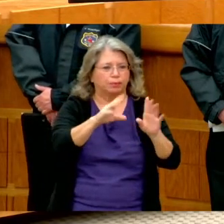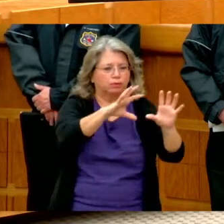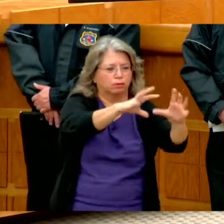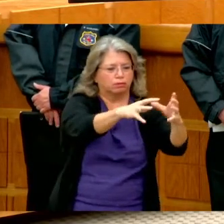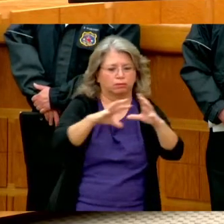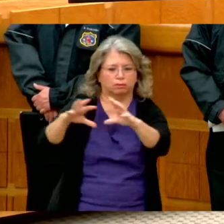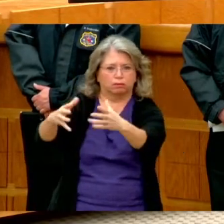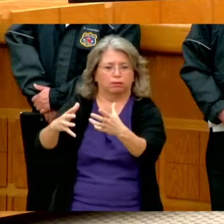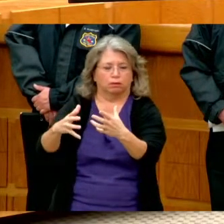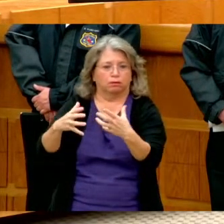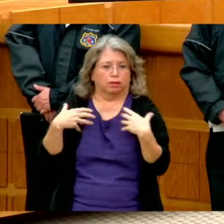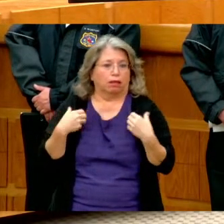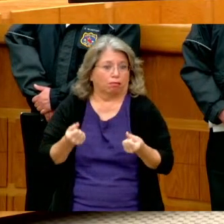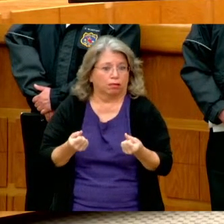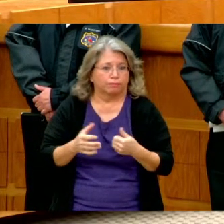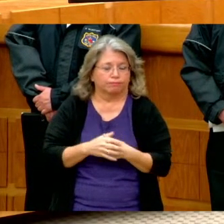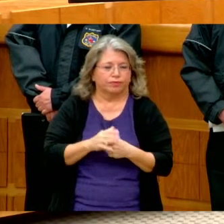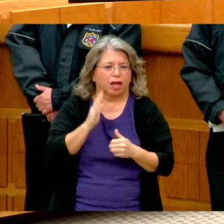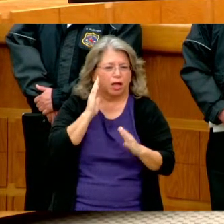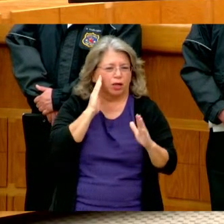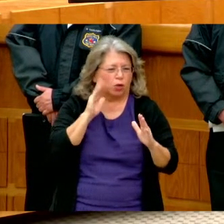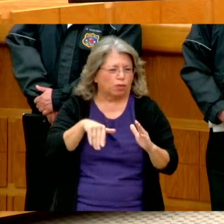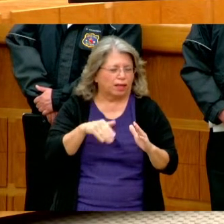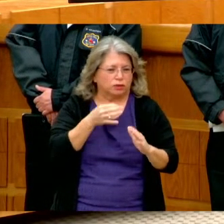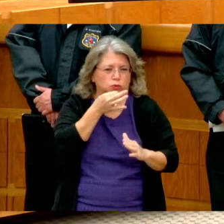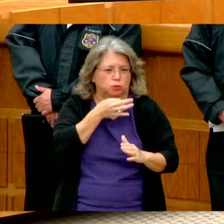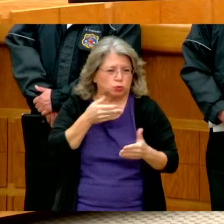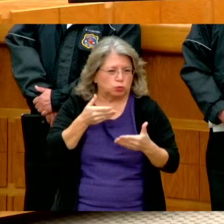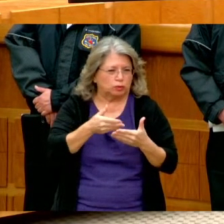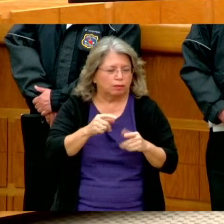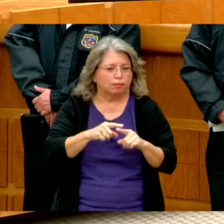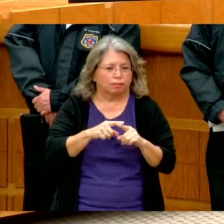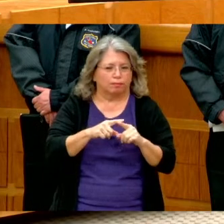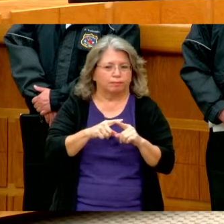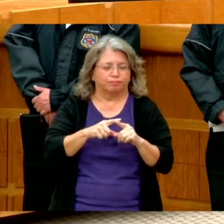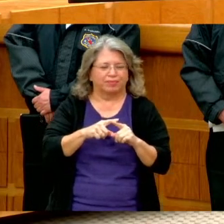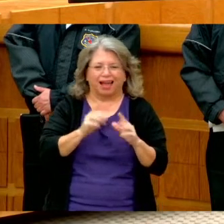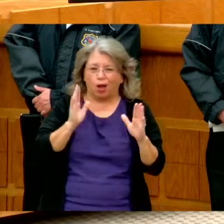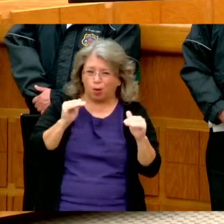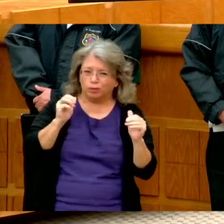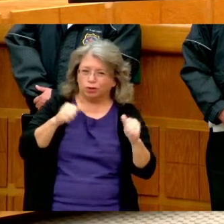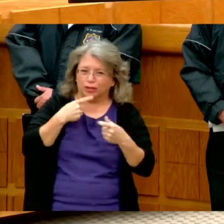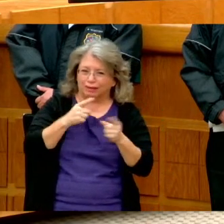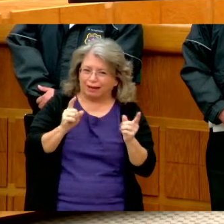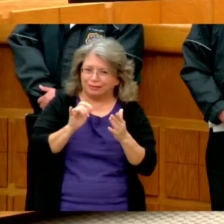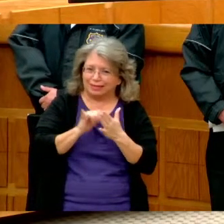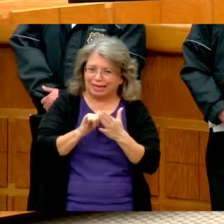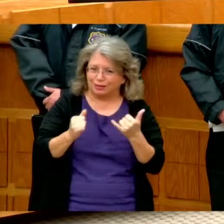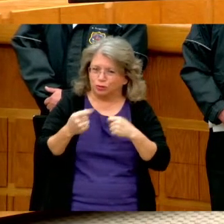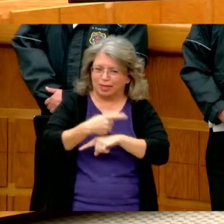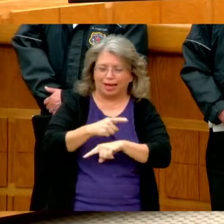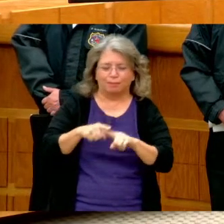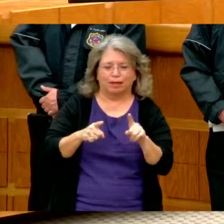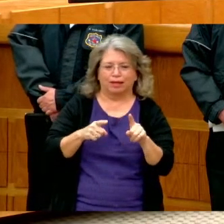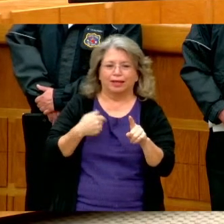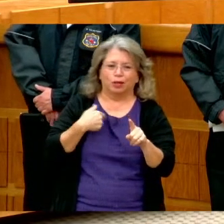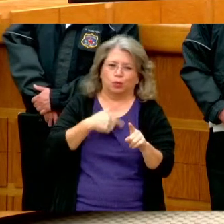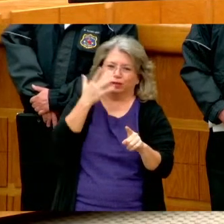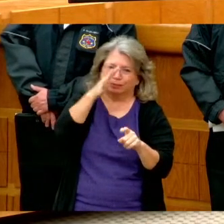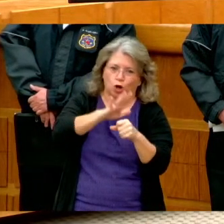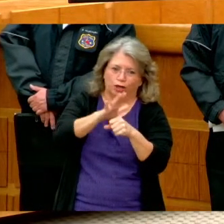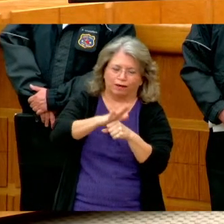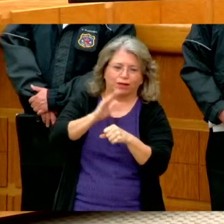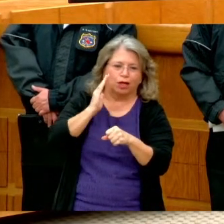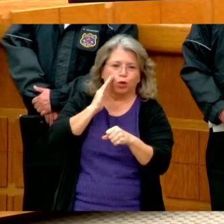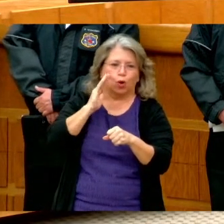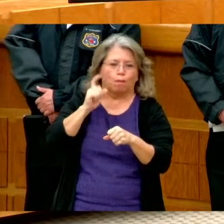hoping to do it today, but I think we are smarter and more prudent to wait for the fact that you got to get the vaccine before we tell you where